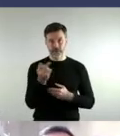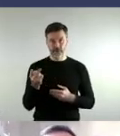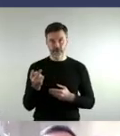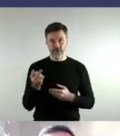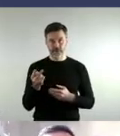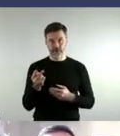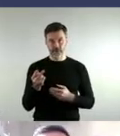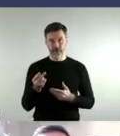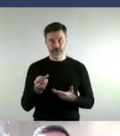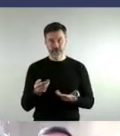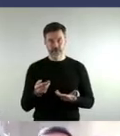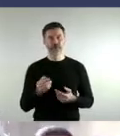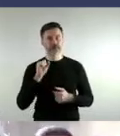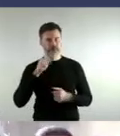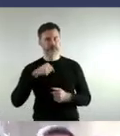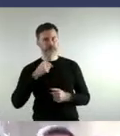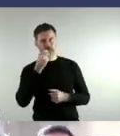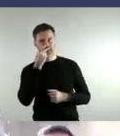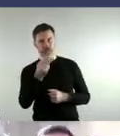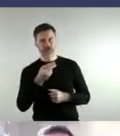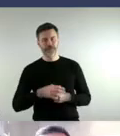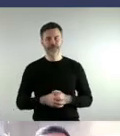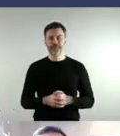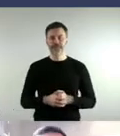I hope you can see it well.